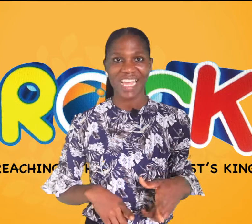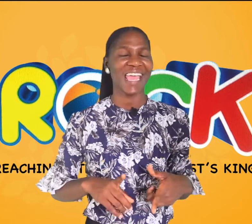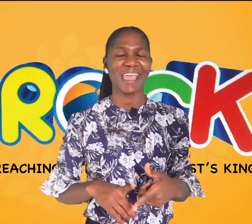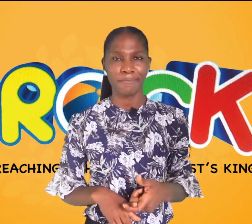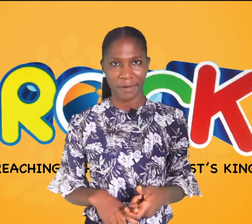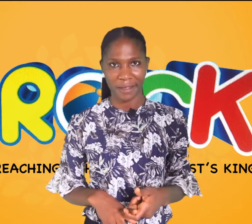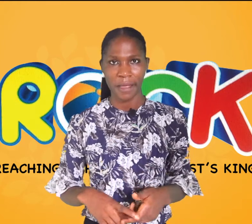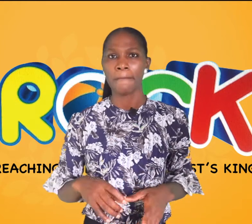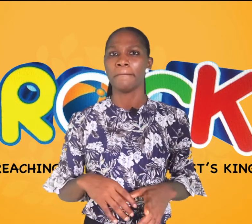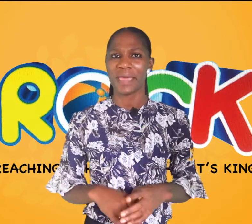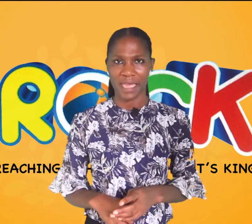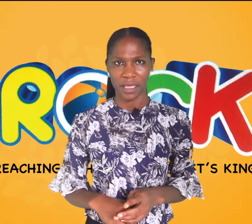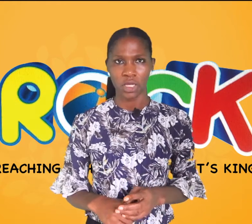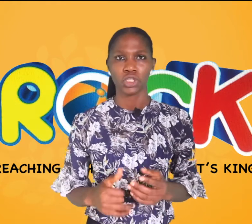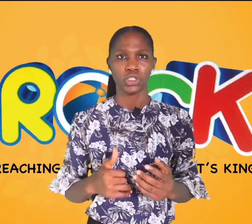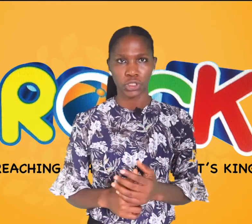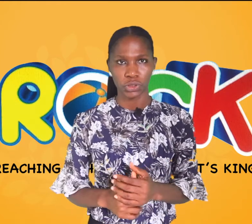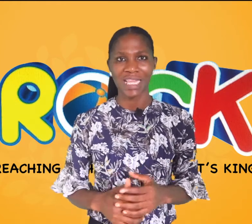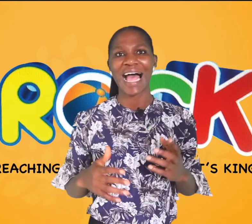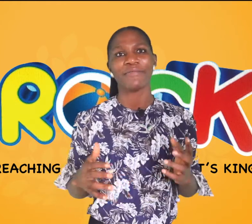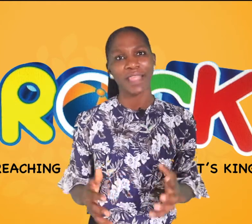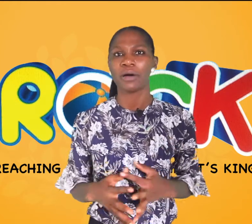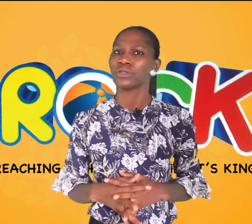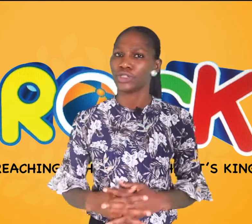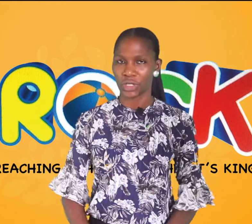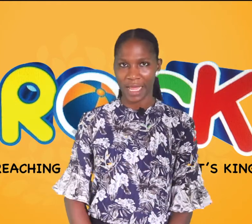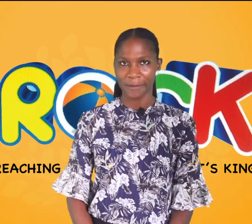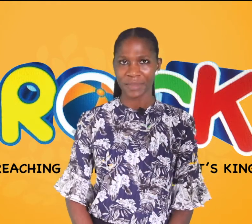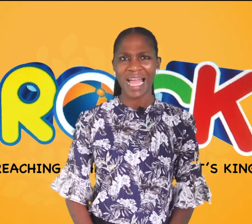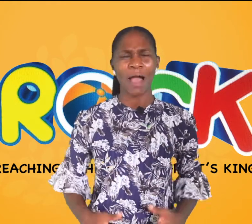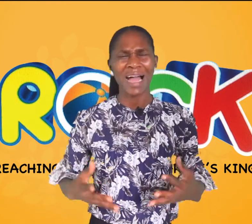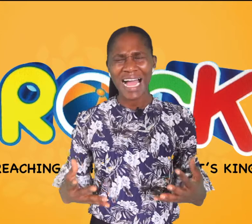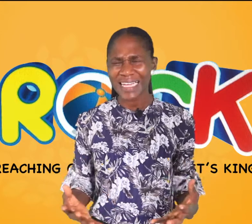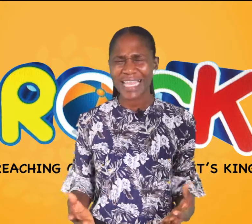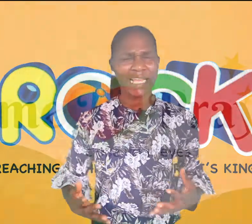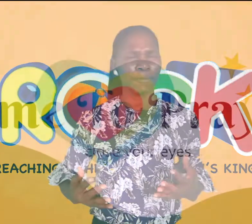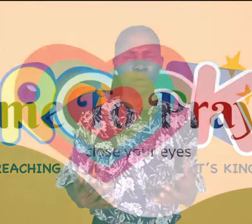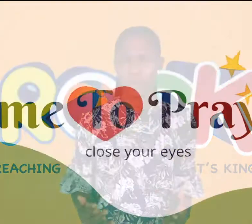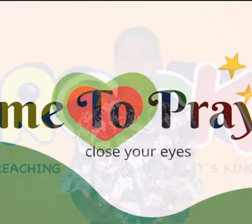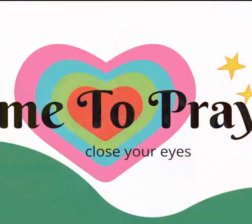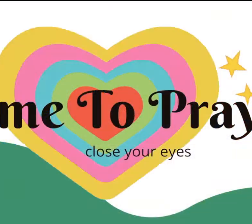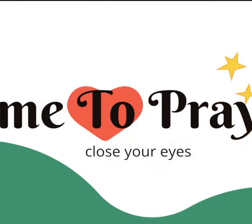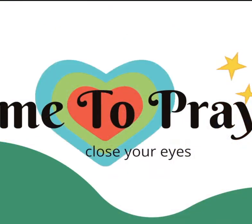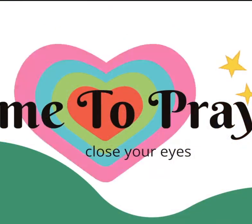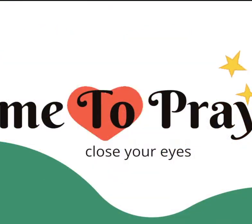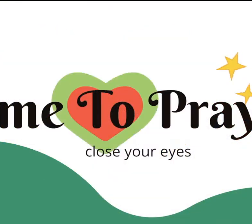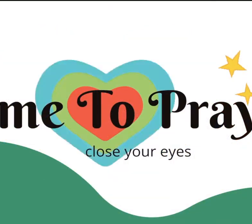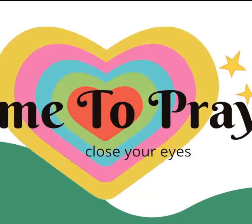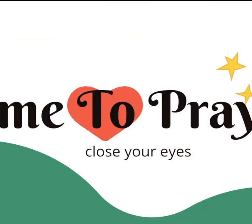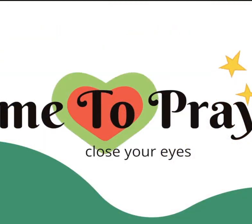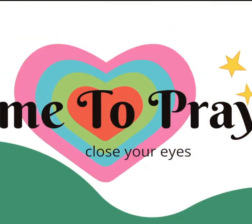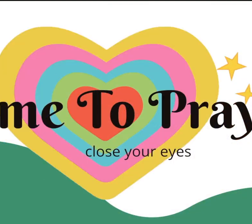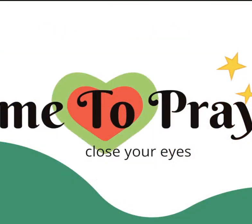March, April, May, June, and now July. Our heart explodes in